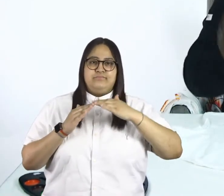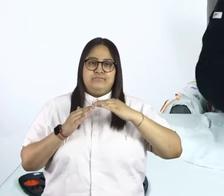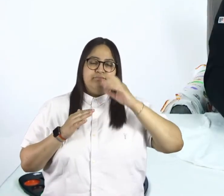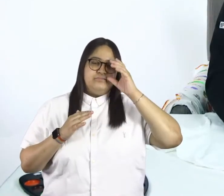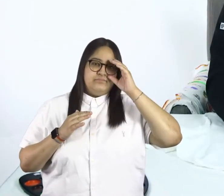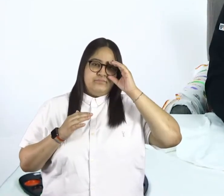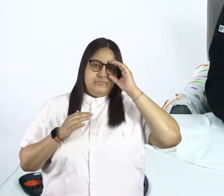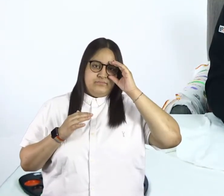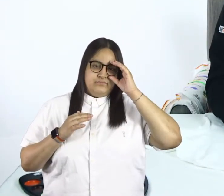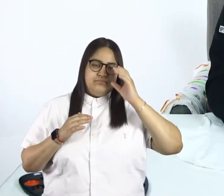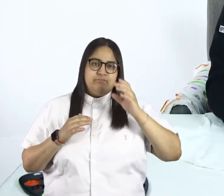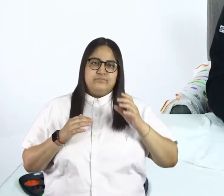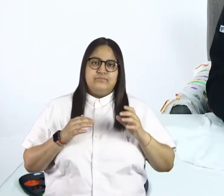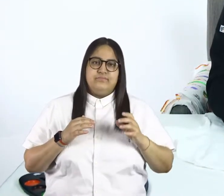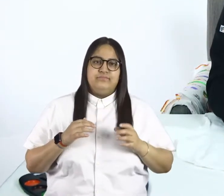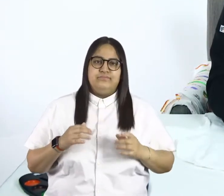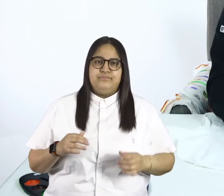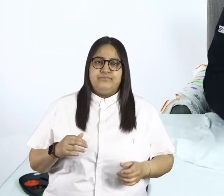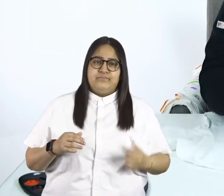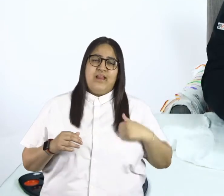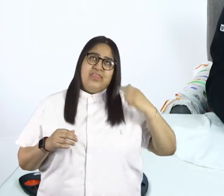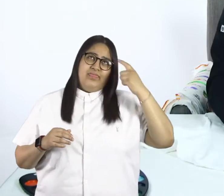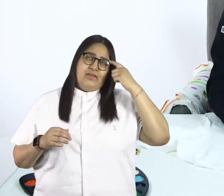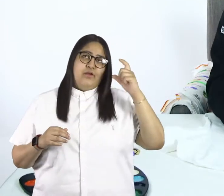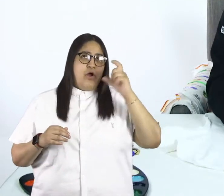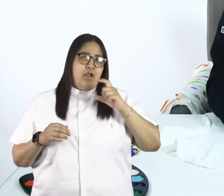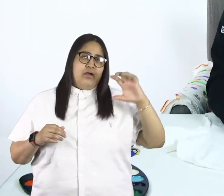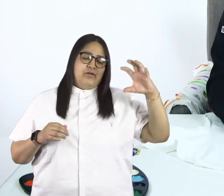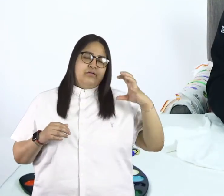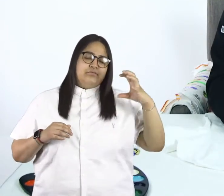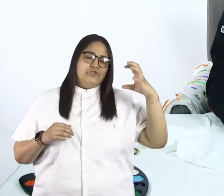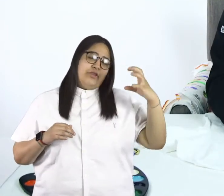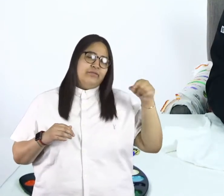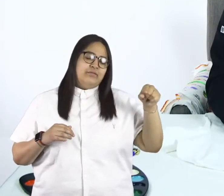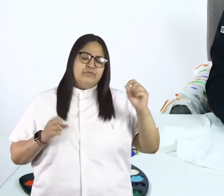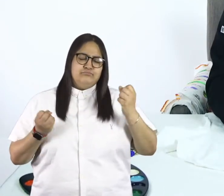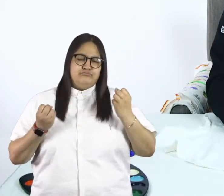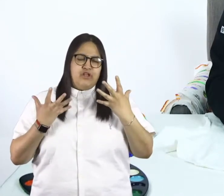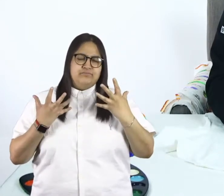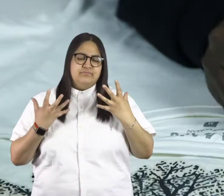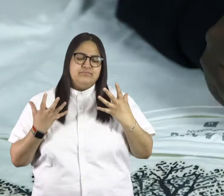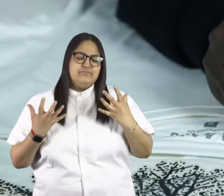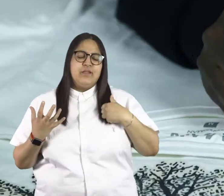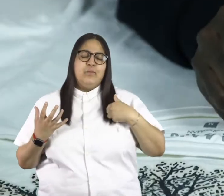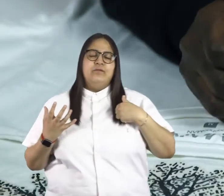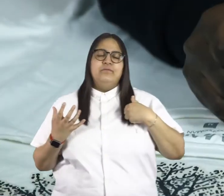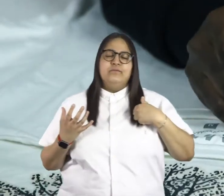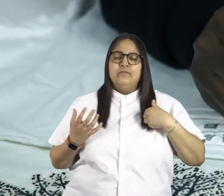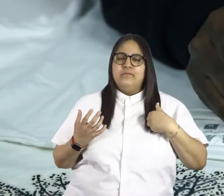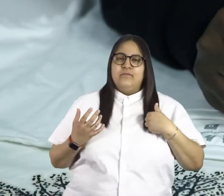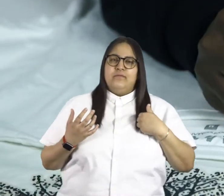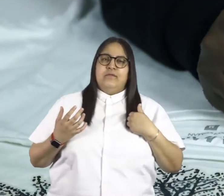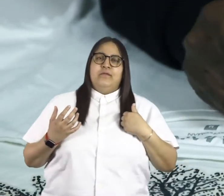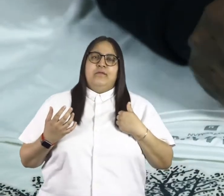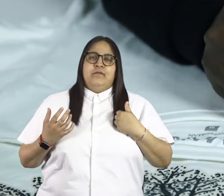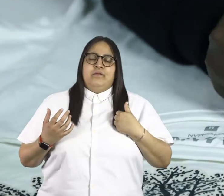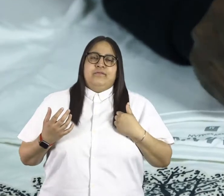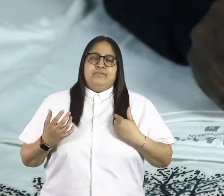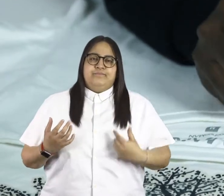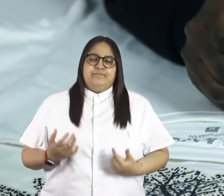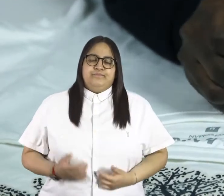So that was the overall inspiration when it came to drawing